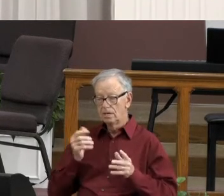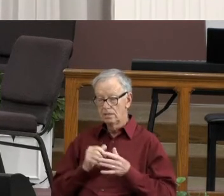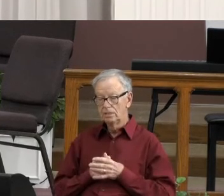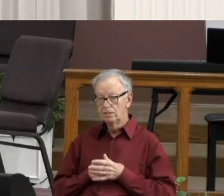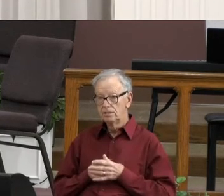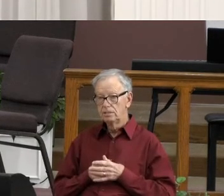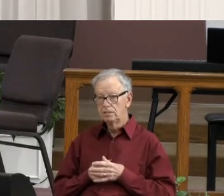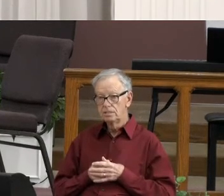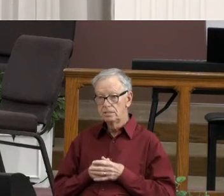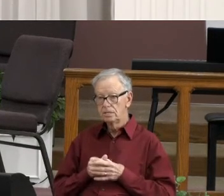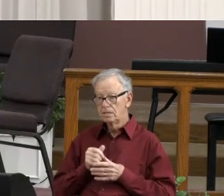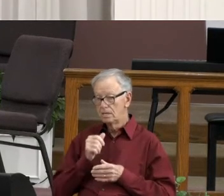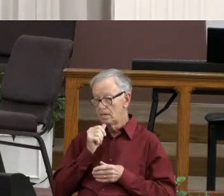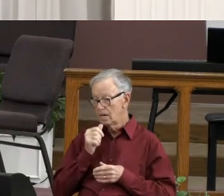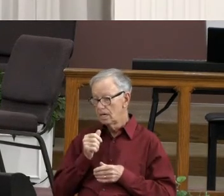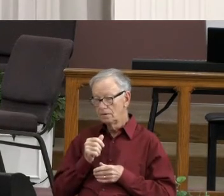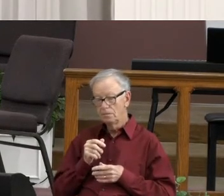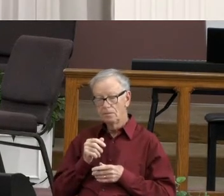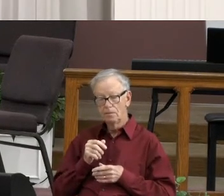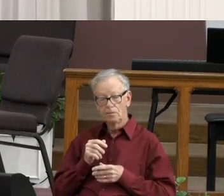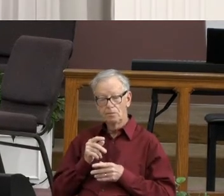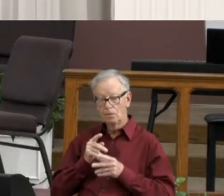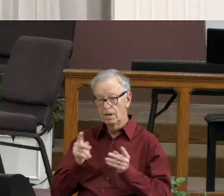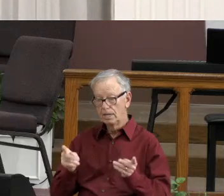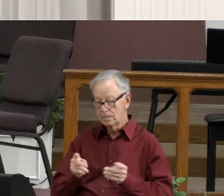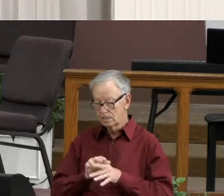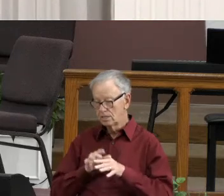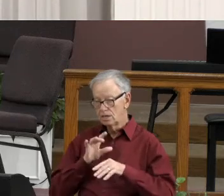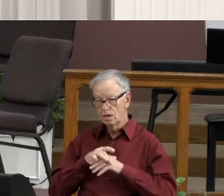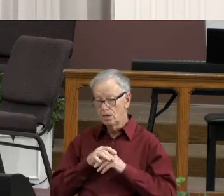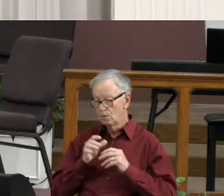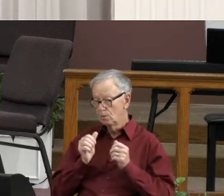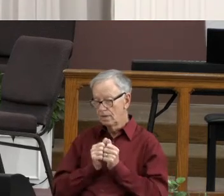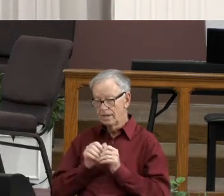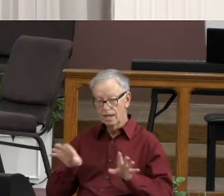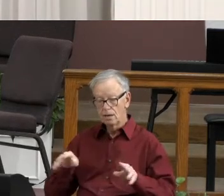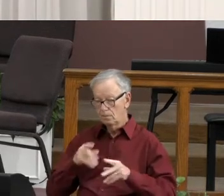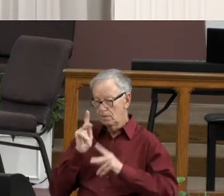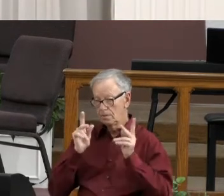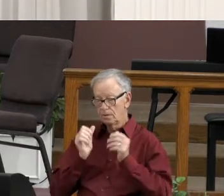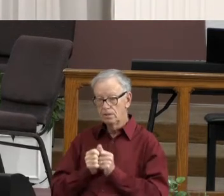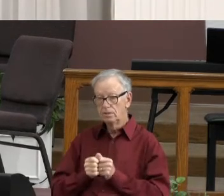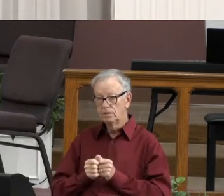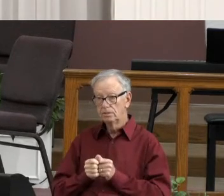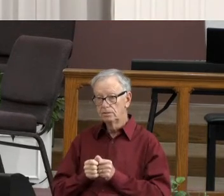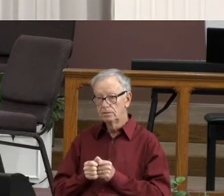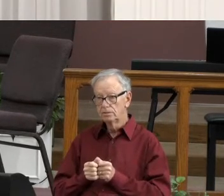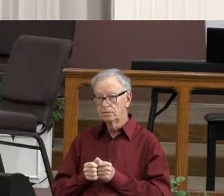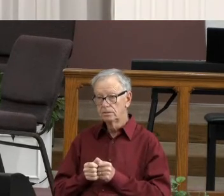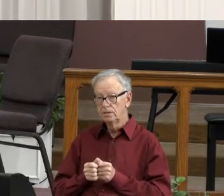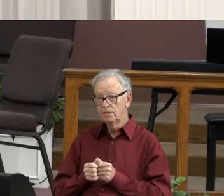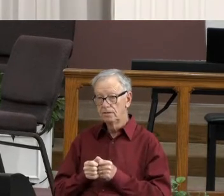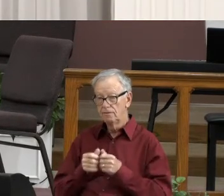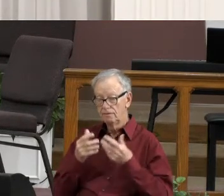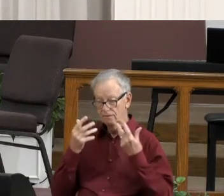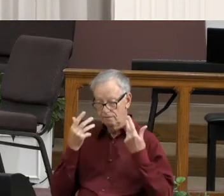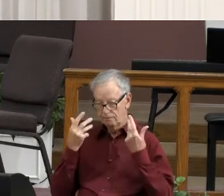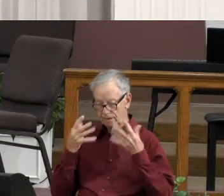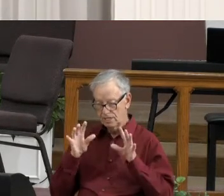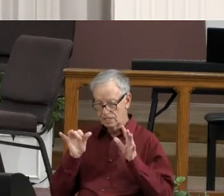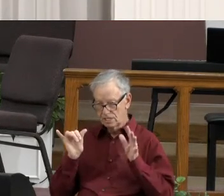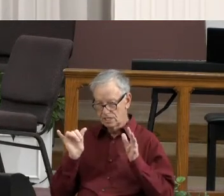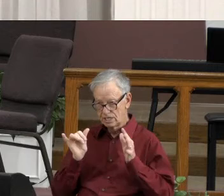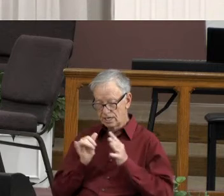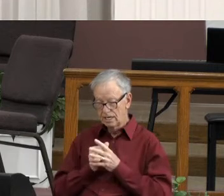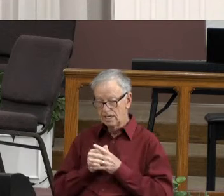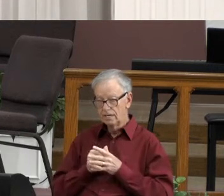But there's not uninhabited places on the earth anymore. We've probably fulfilled that mandate in